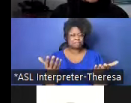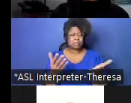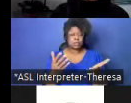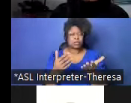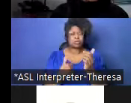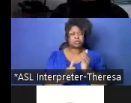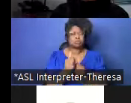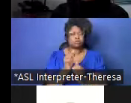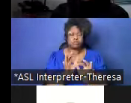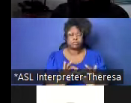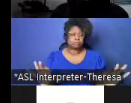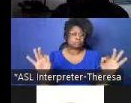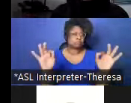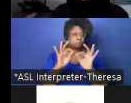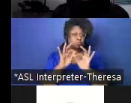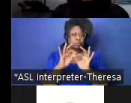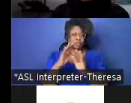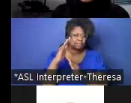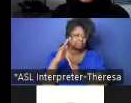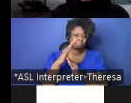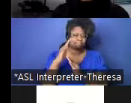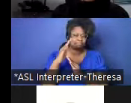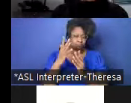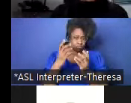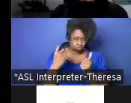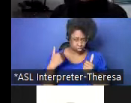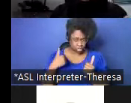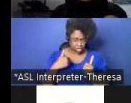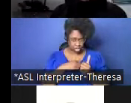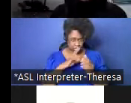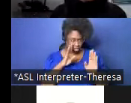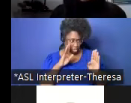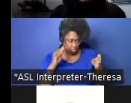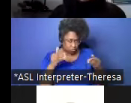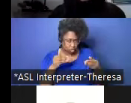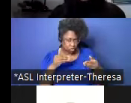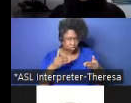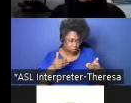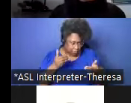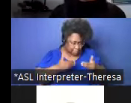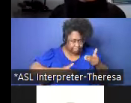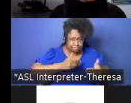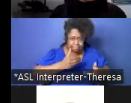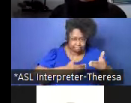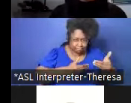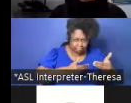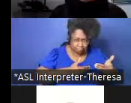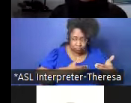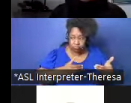important things for us to advance? And what do you want to make sure does not happen?